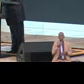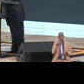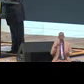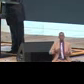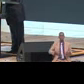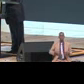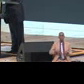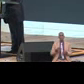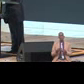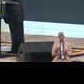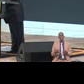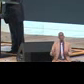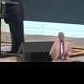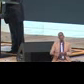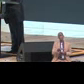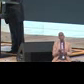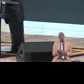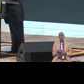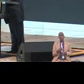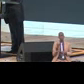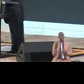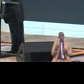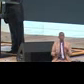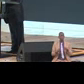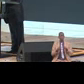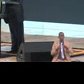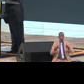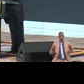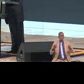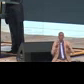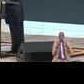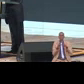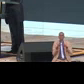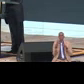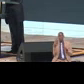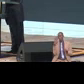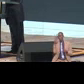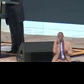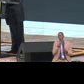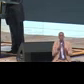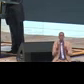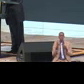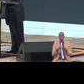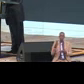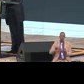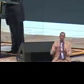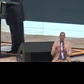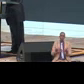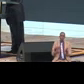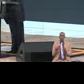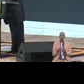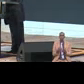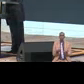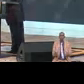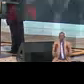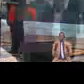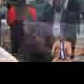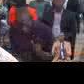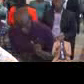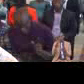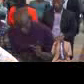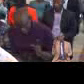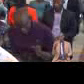thy land. The last line there is so beautiful. I want to hear your voice. The last line there.